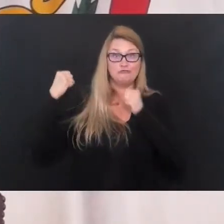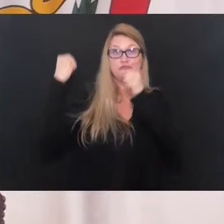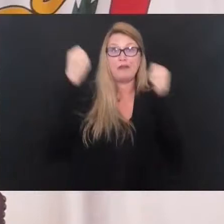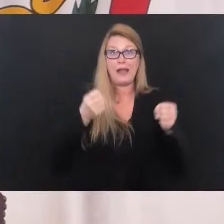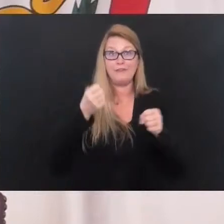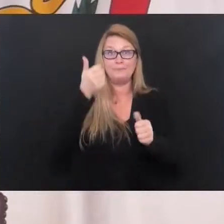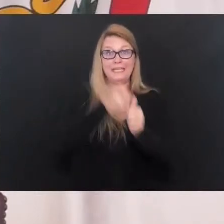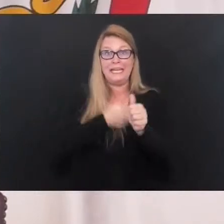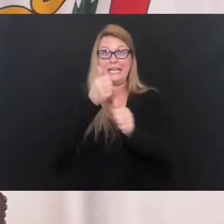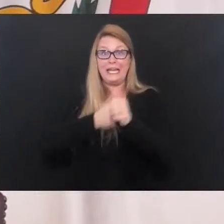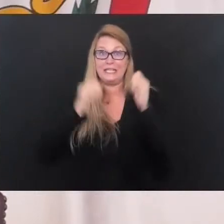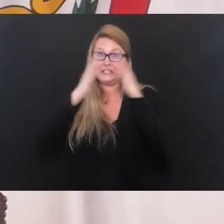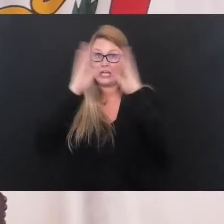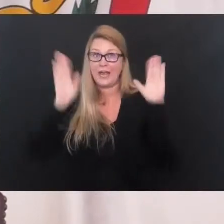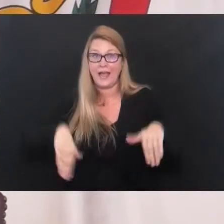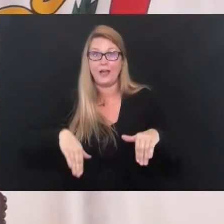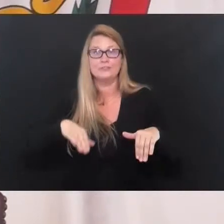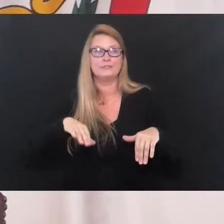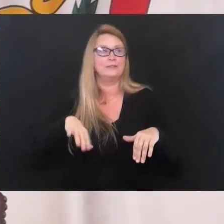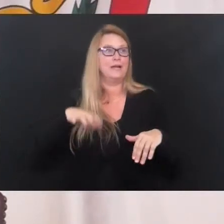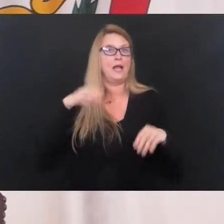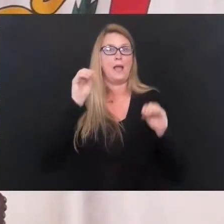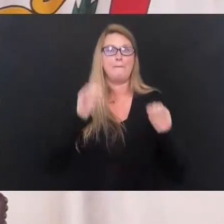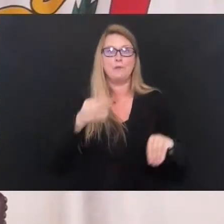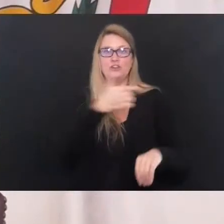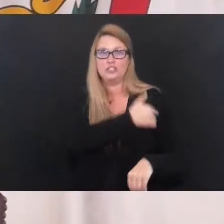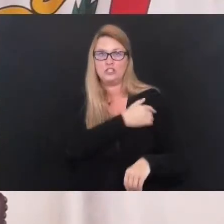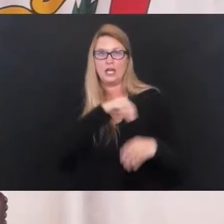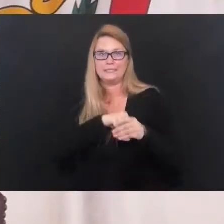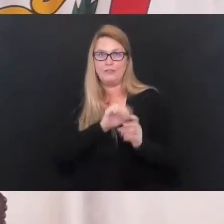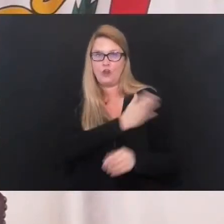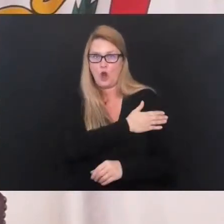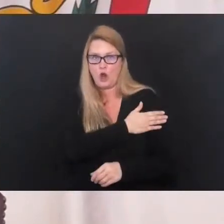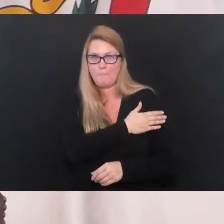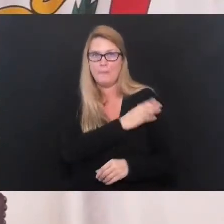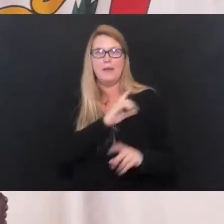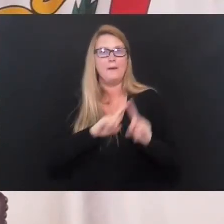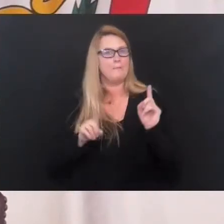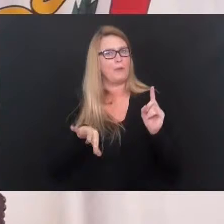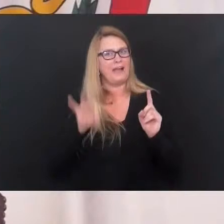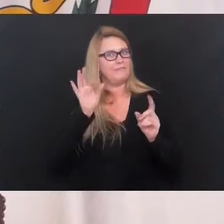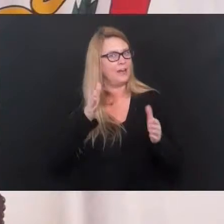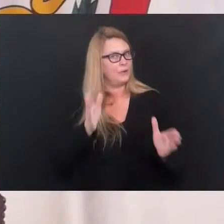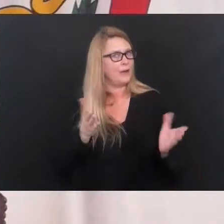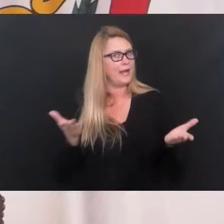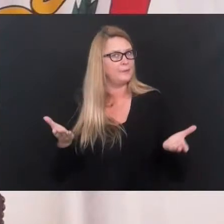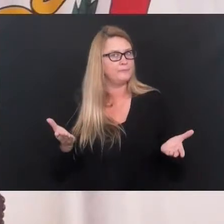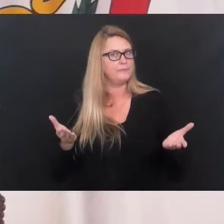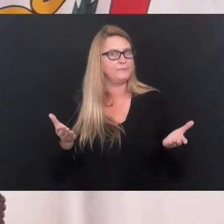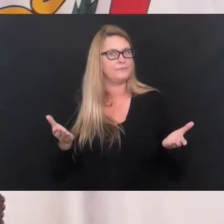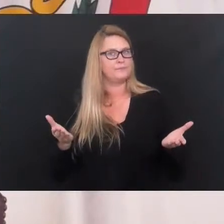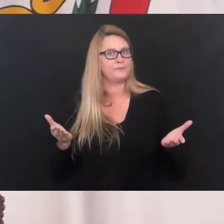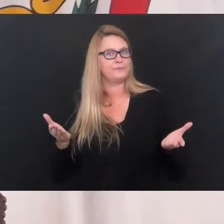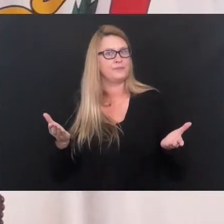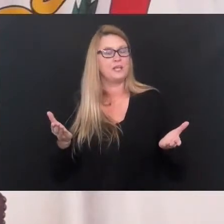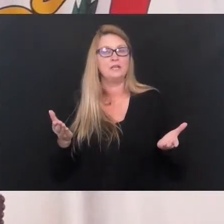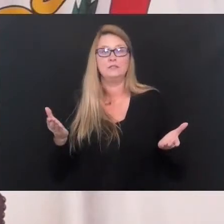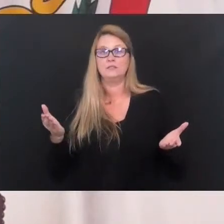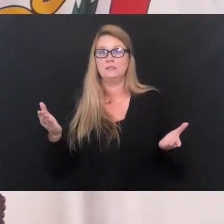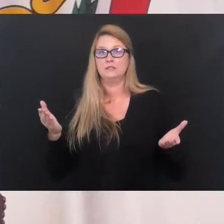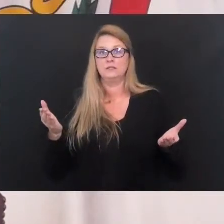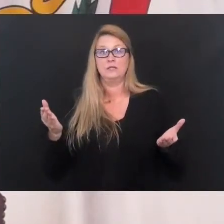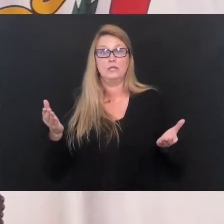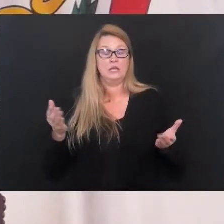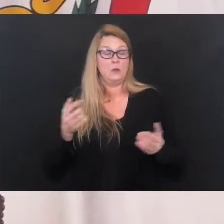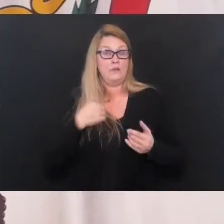to be able to get these shots in people's arms and everything, but literally we got to find a way. now, and in addition to that, there's